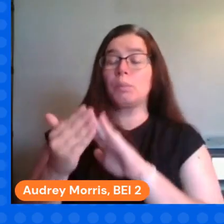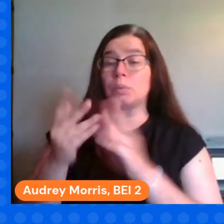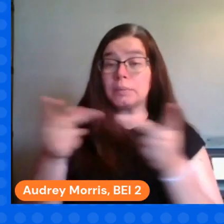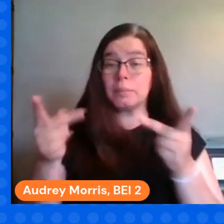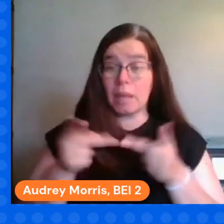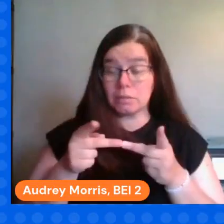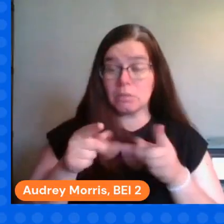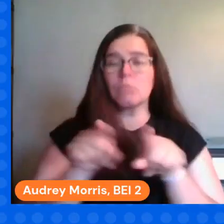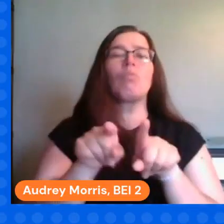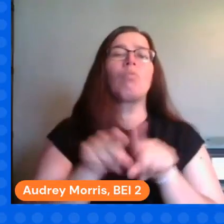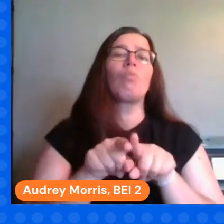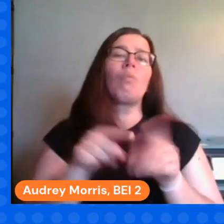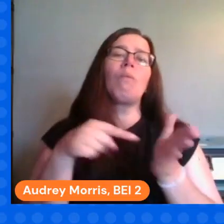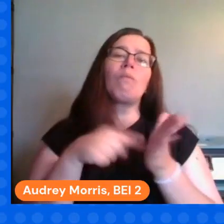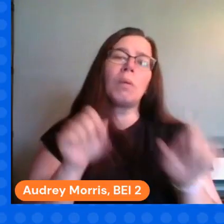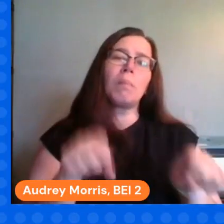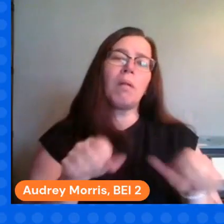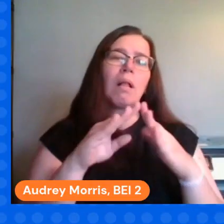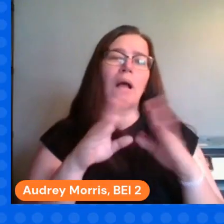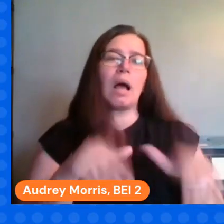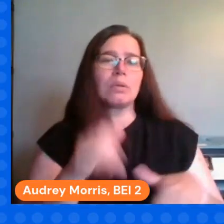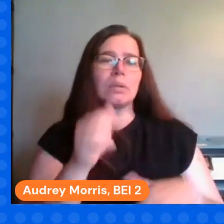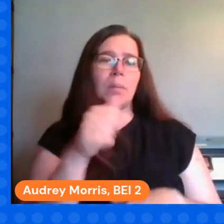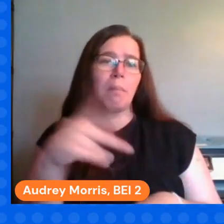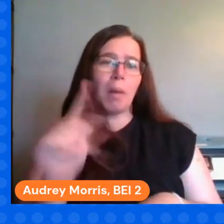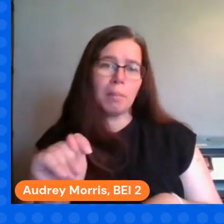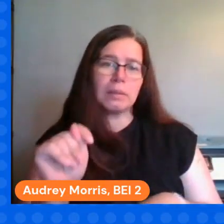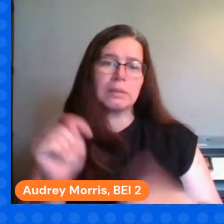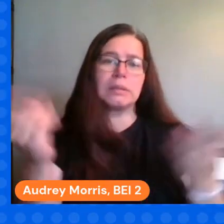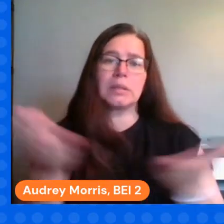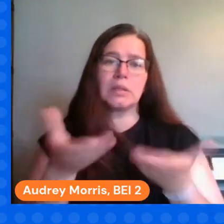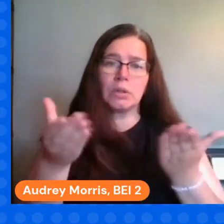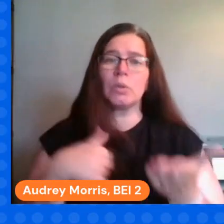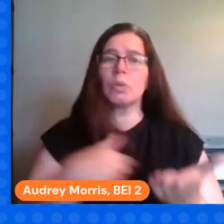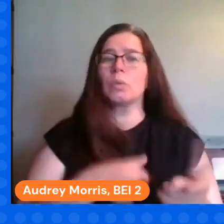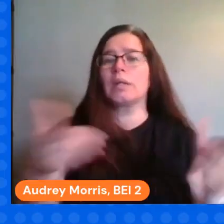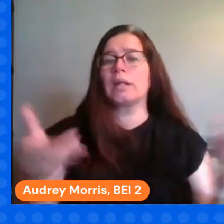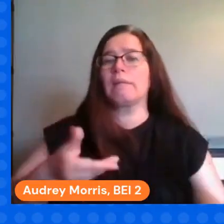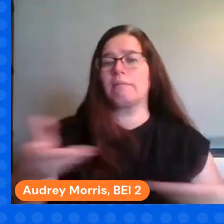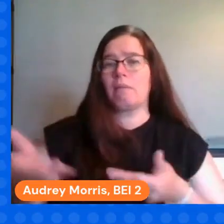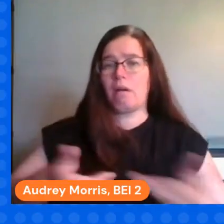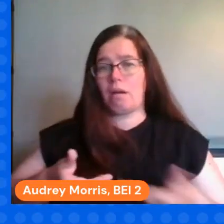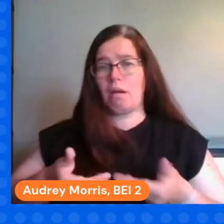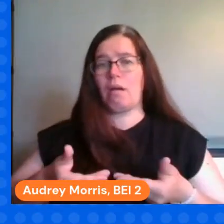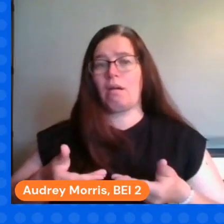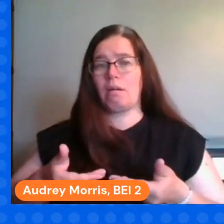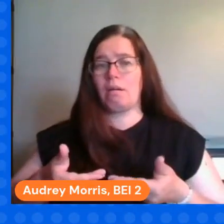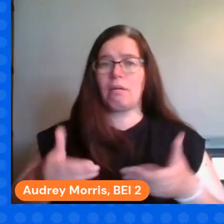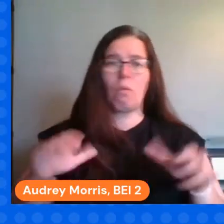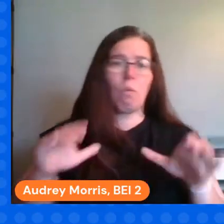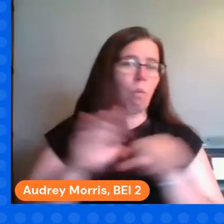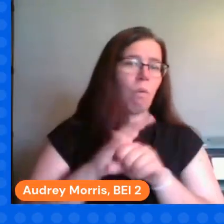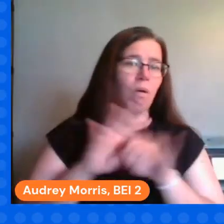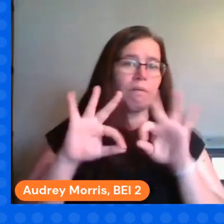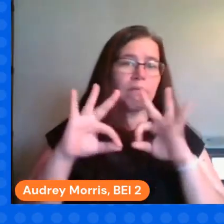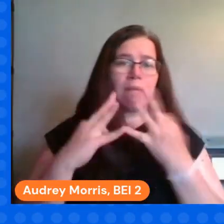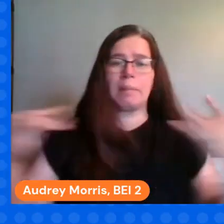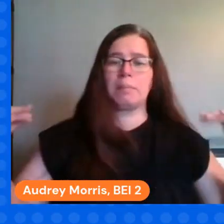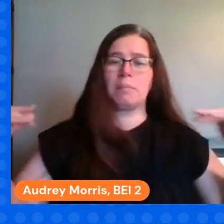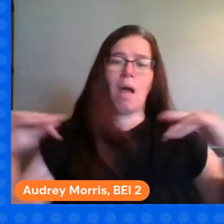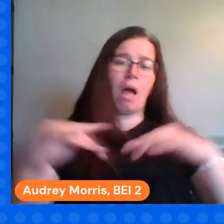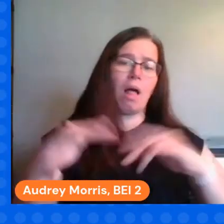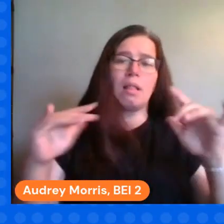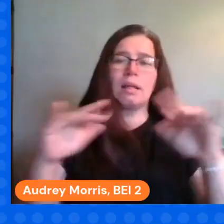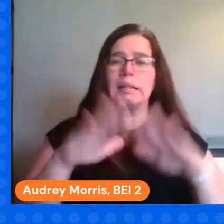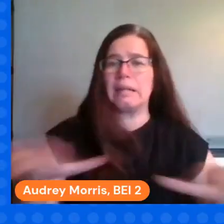affordable housing apartments here. And we've been inviting, full families to come, and it's kids and their parents, but also